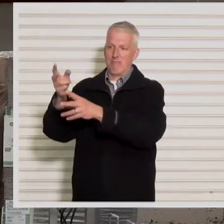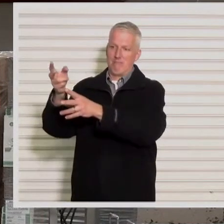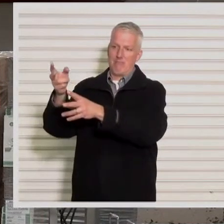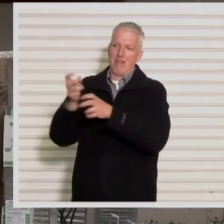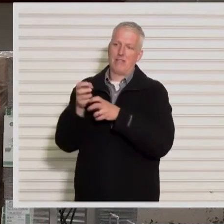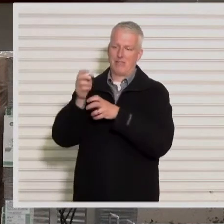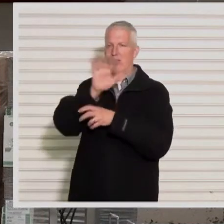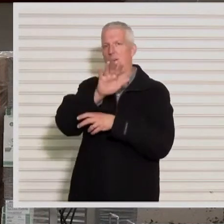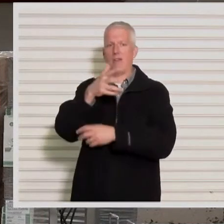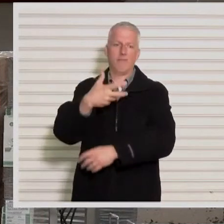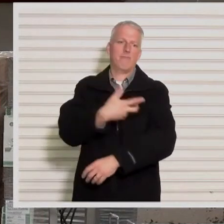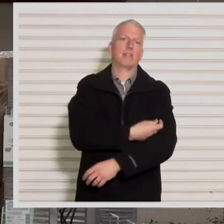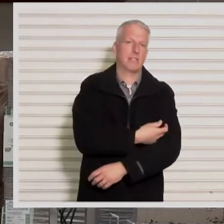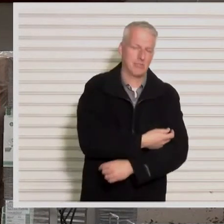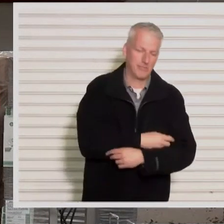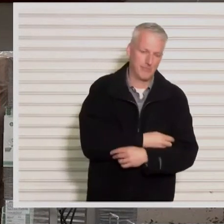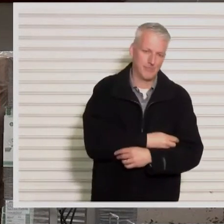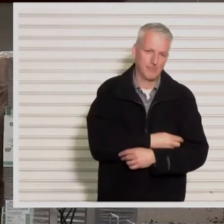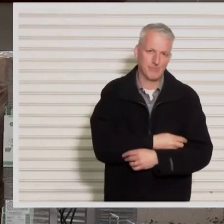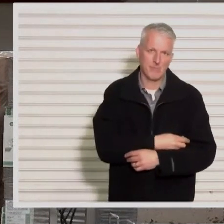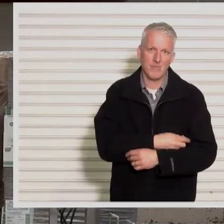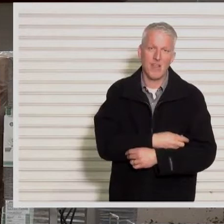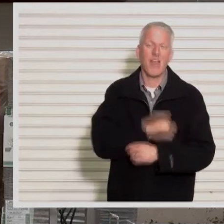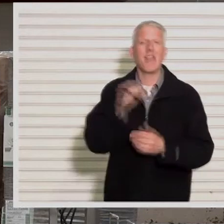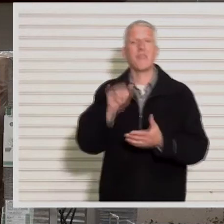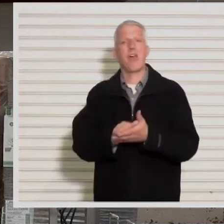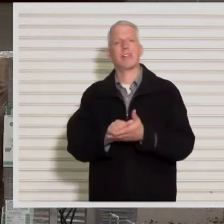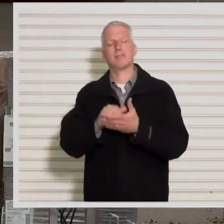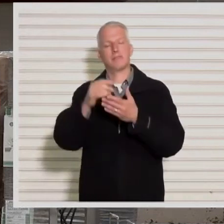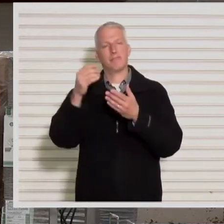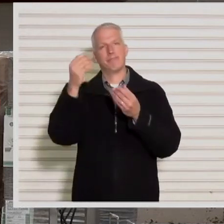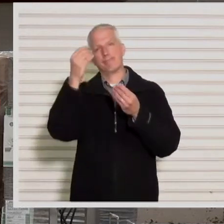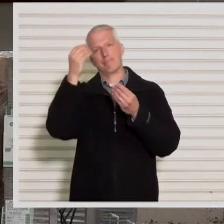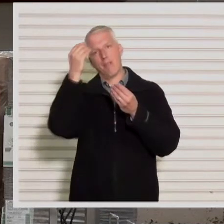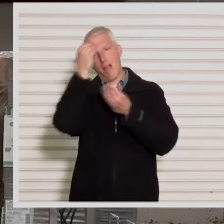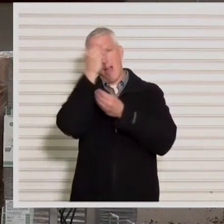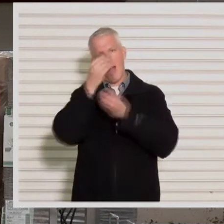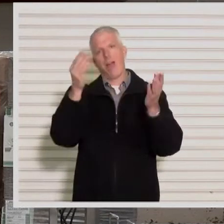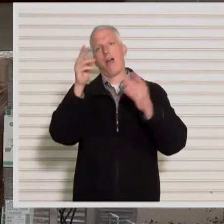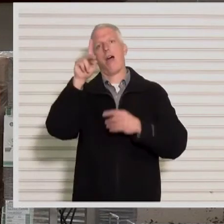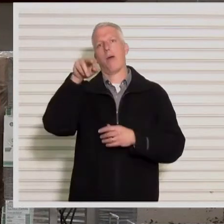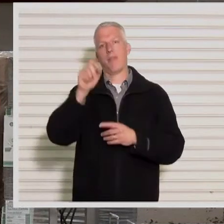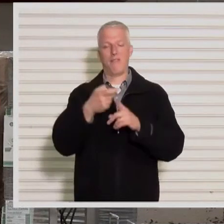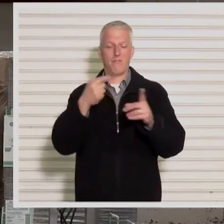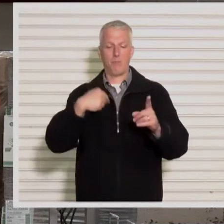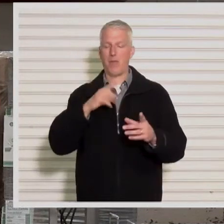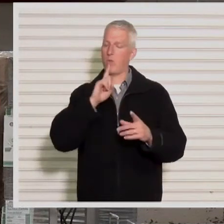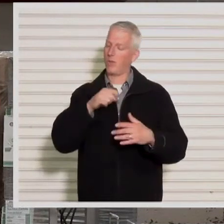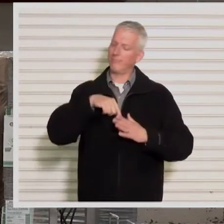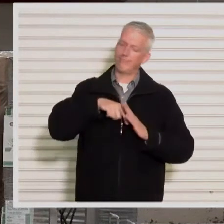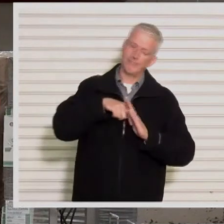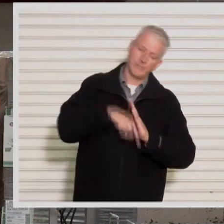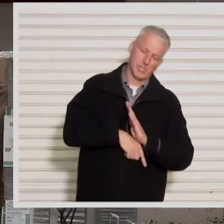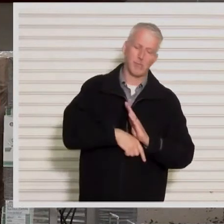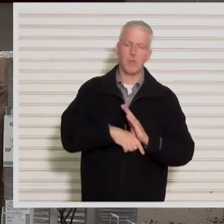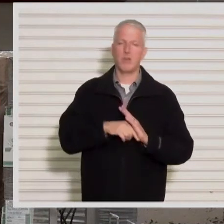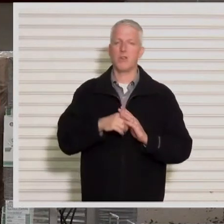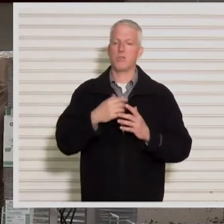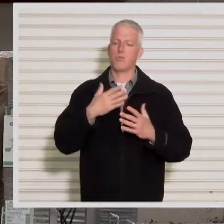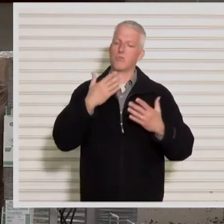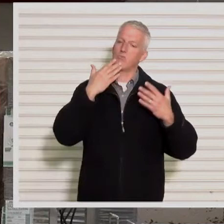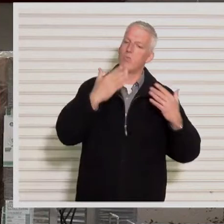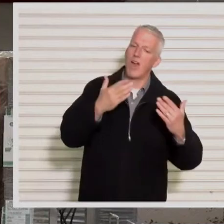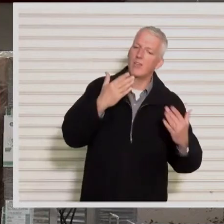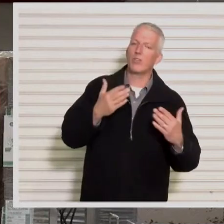your vaccination. So that's the update from me. Again, deep gratitude, the mayor,